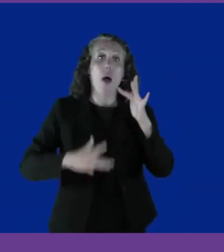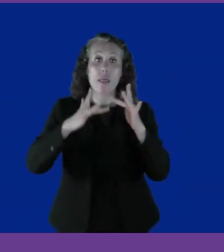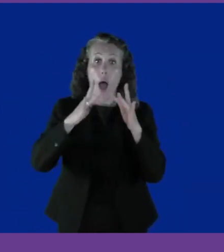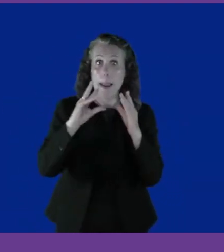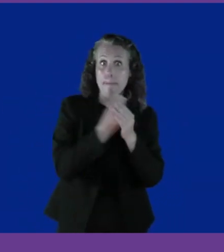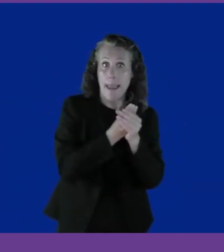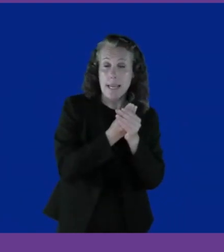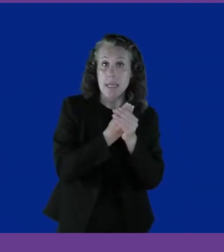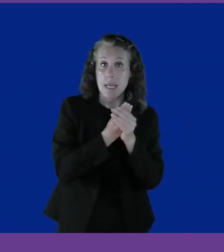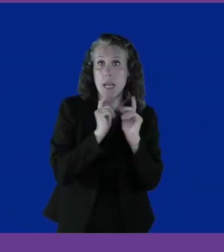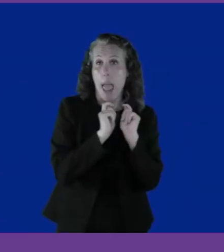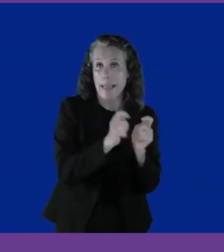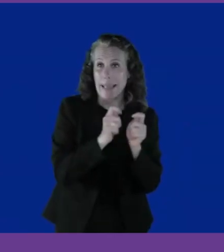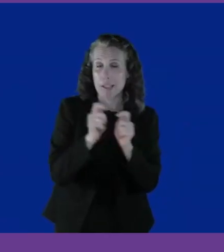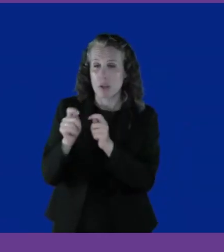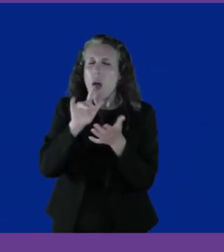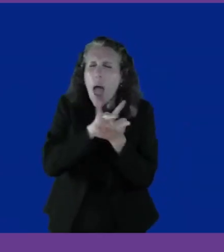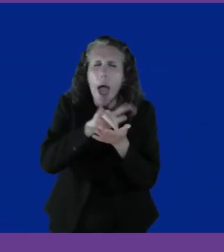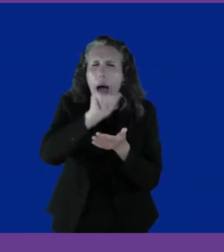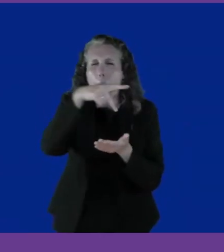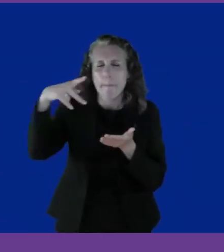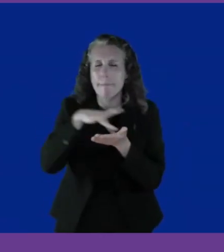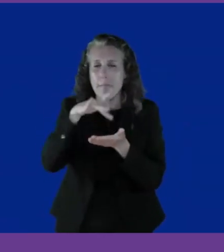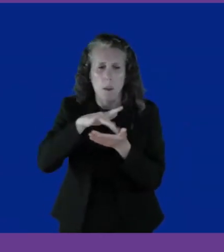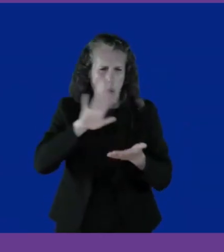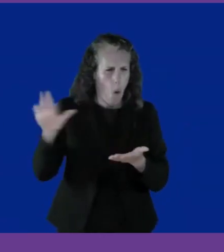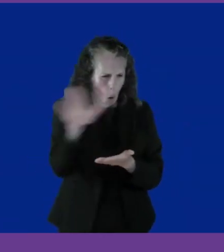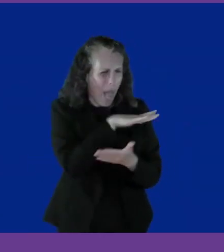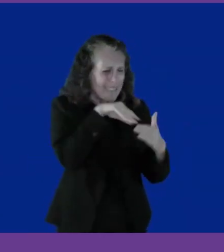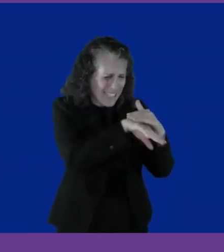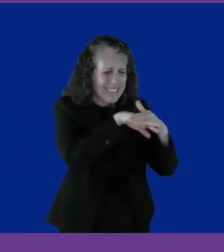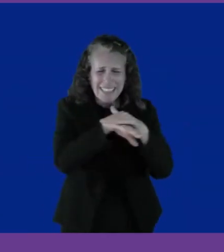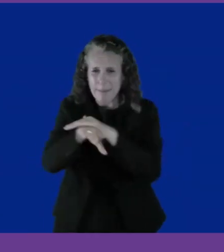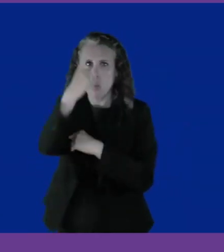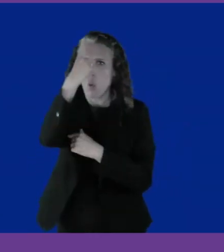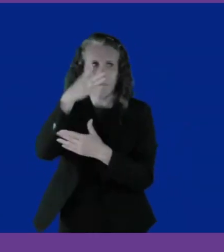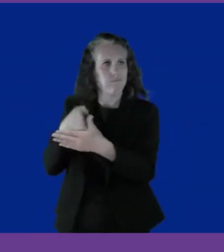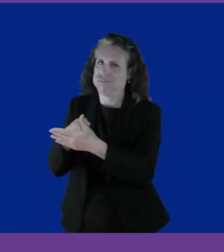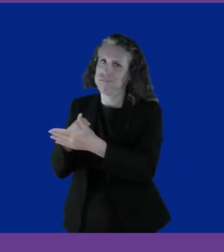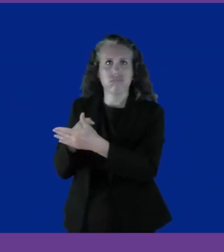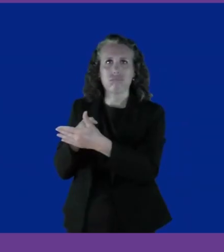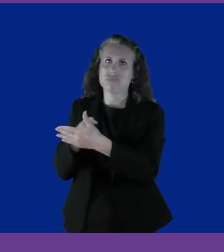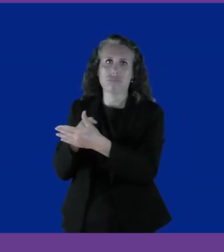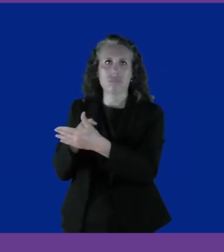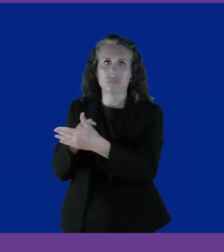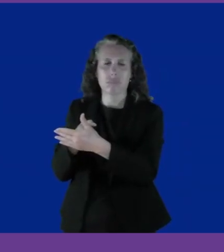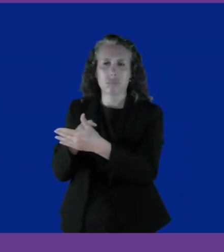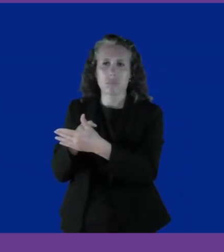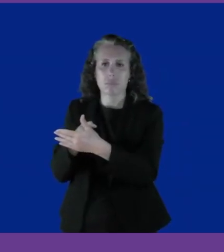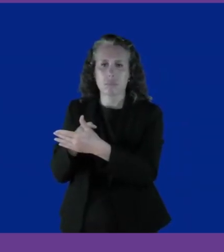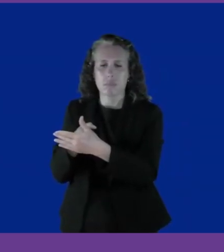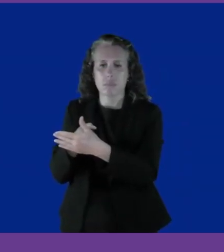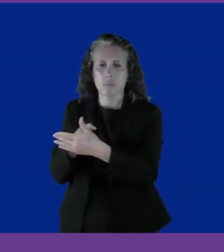and thereof, everything is accessible, with one exception, often, the submit